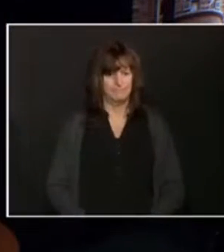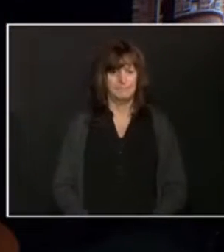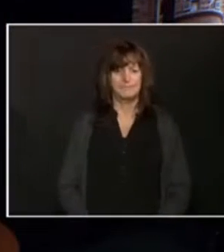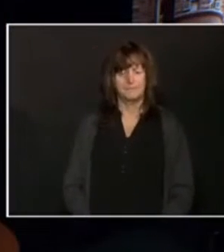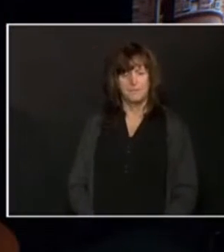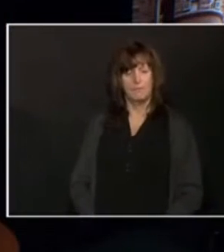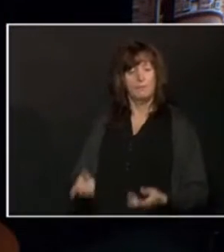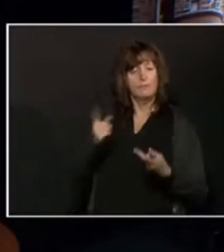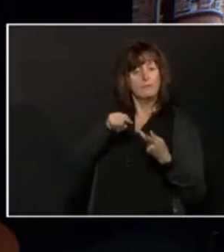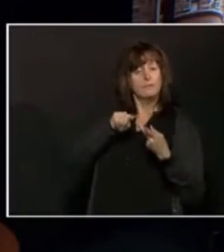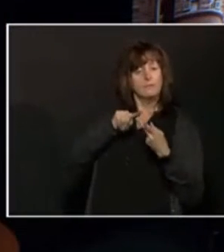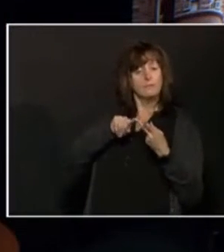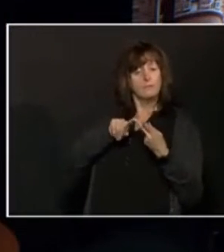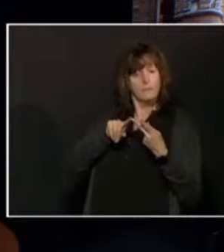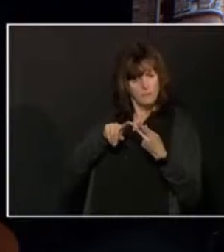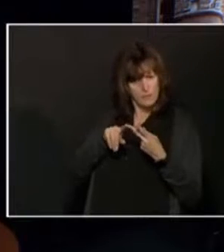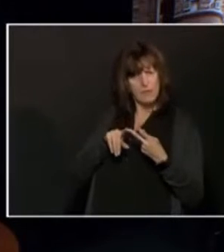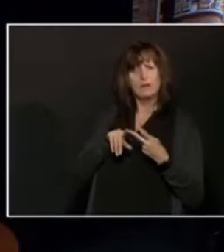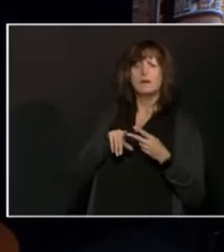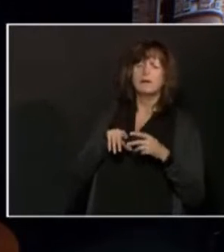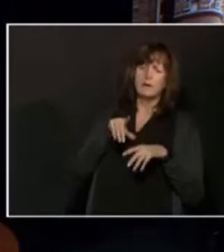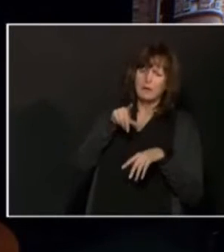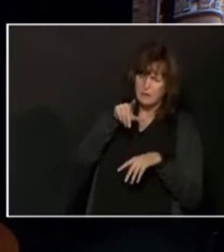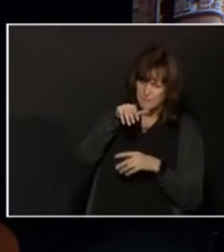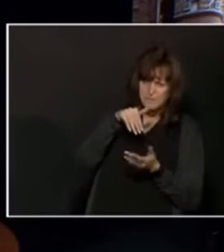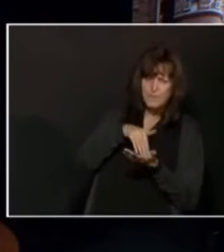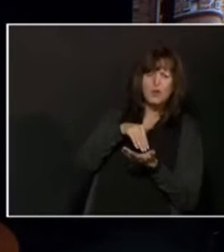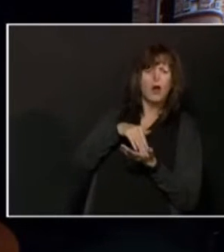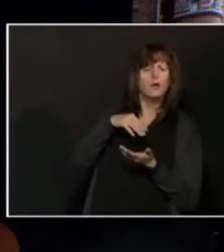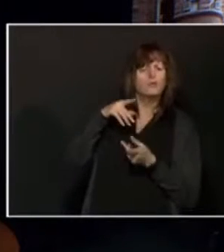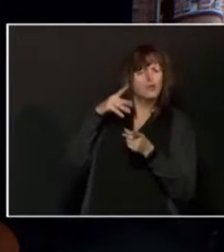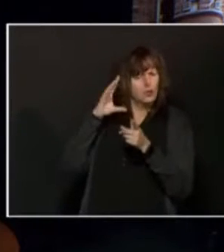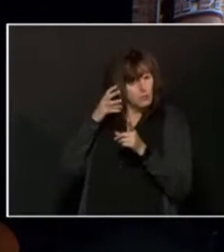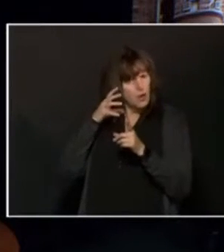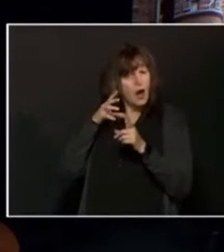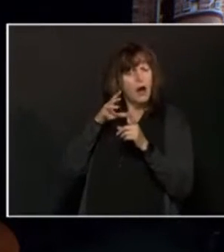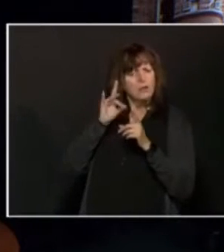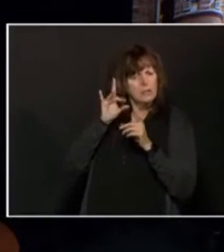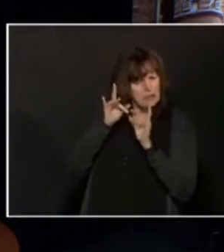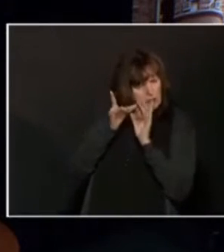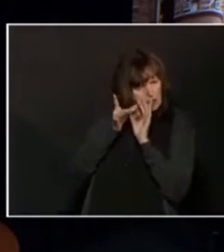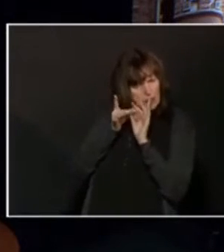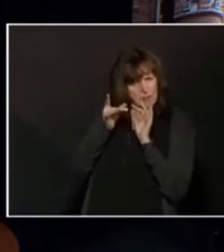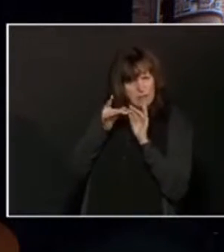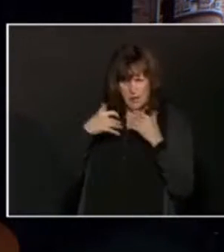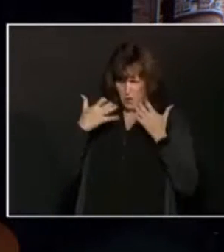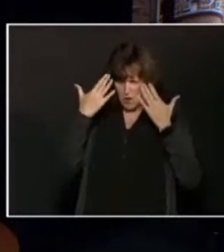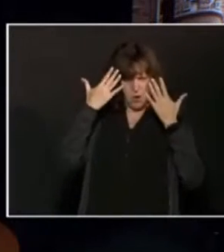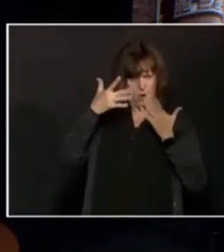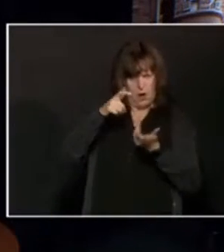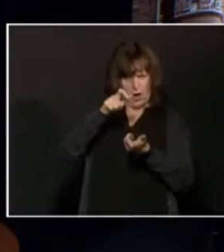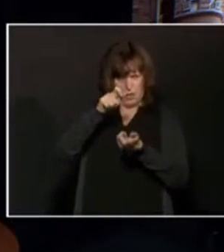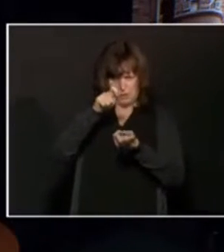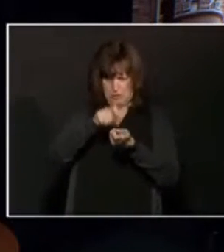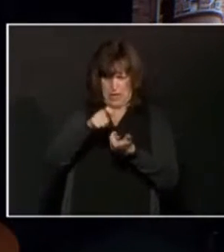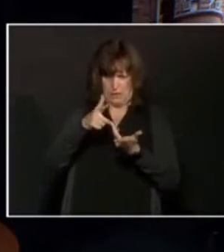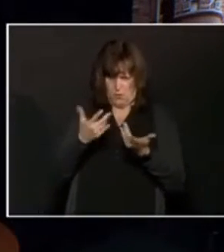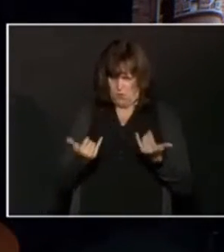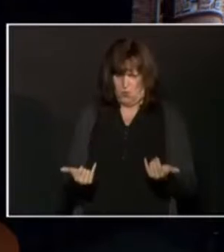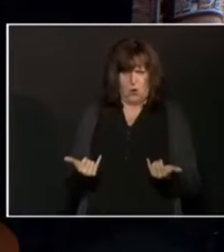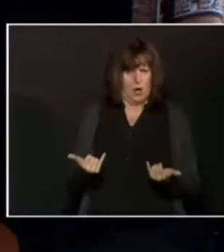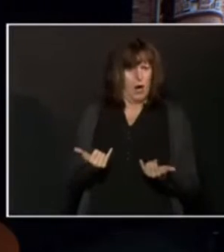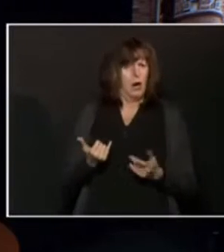dive a bit deeper. Where exactly are people getting infected right now? As of today, where is the biggest problem? Is it